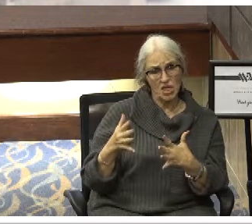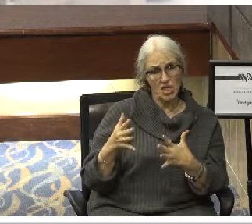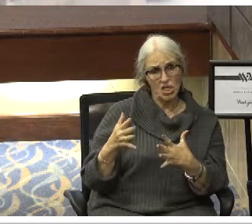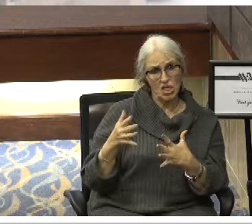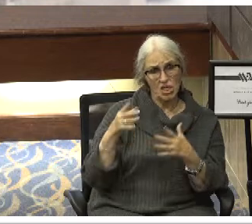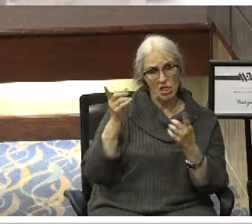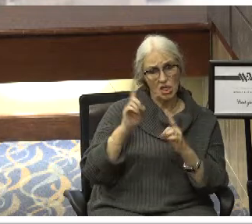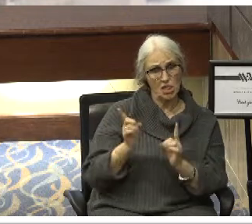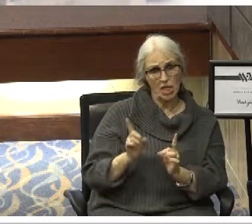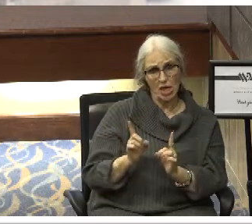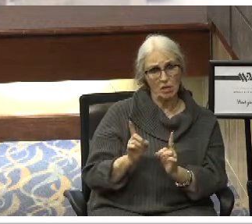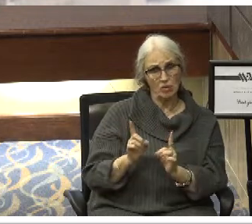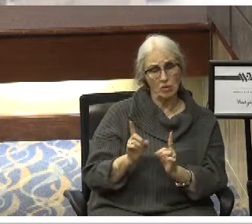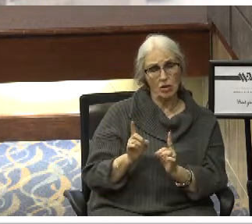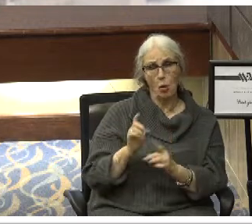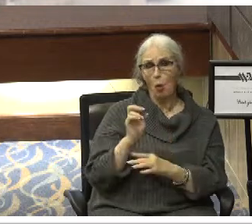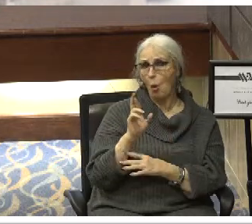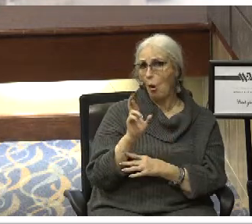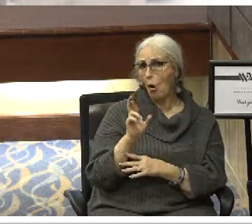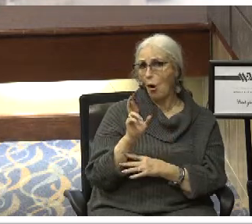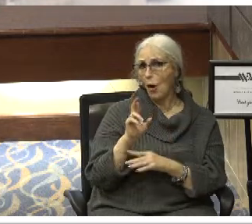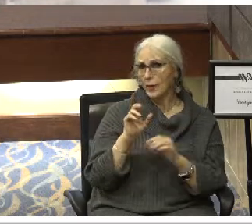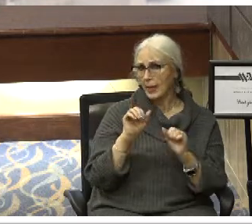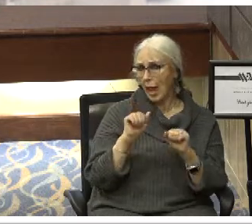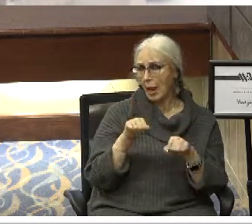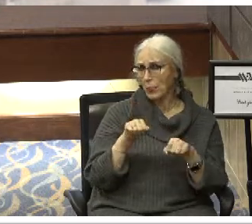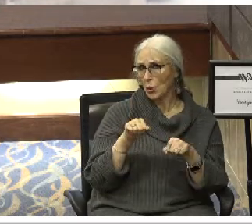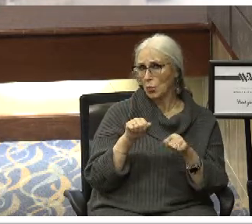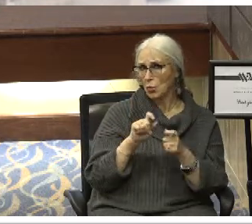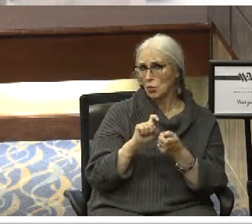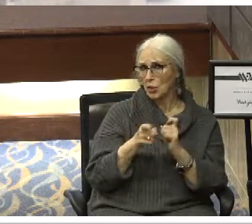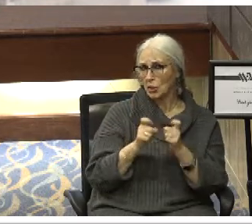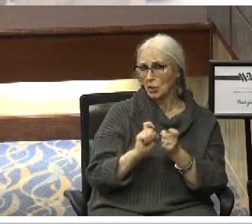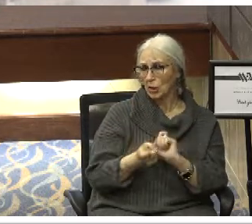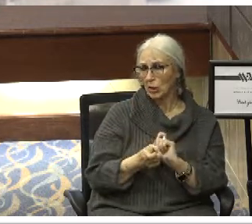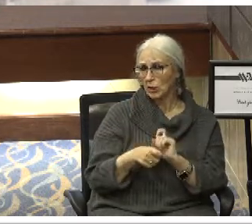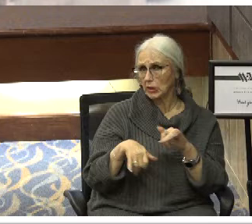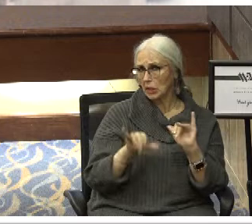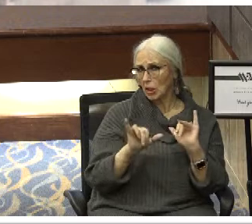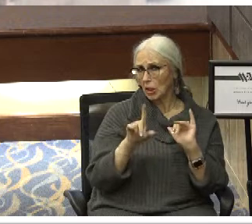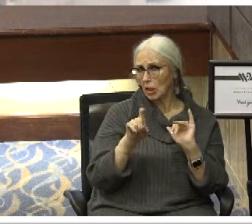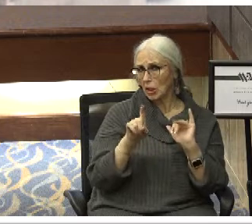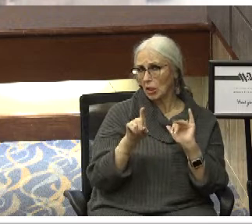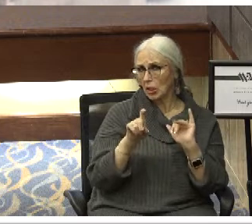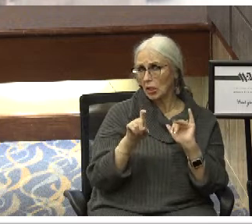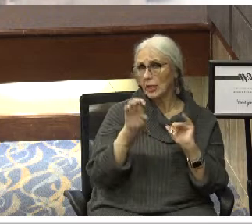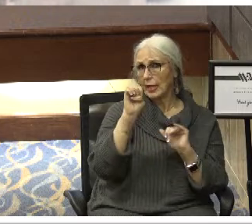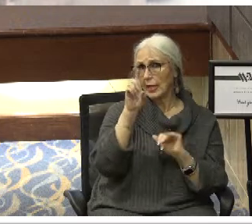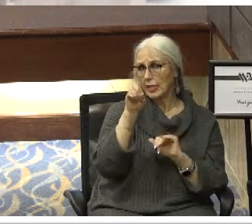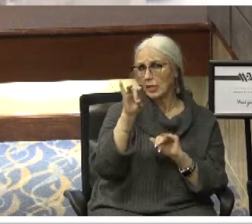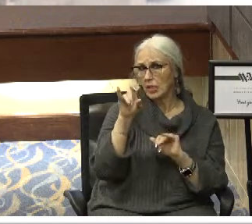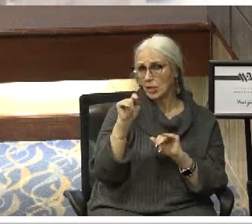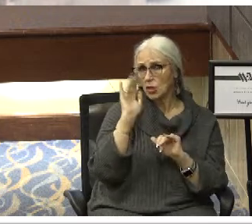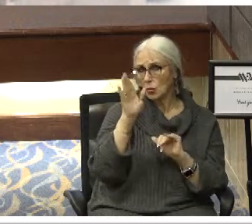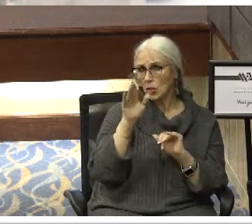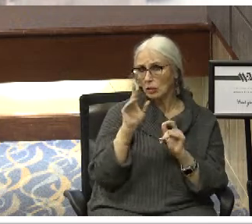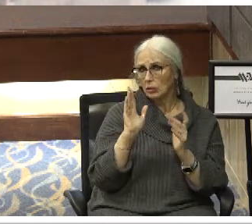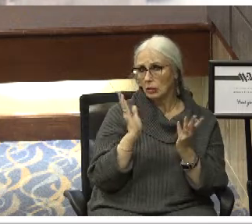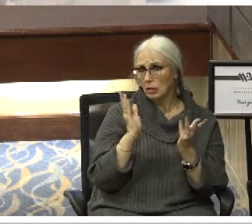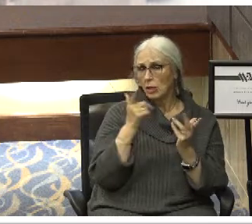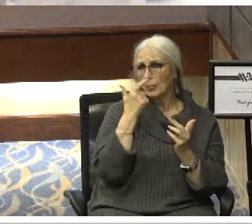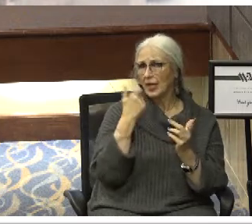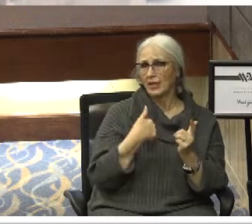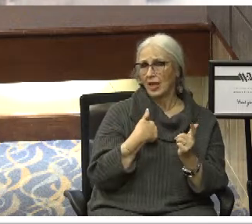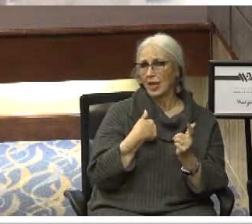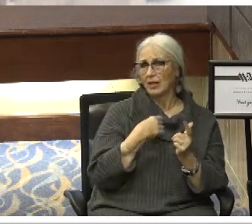or is it able to be edited and changed? It would be edited? Because I